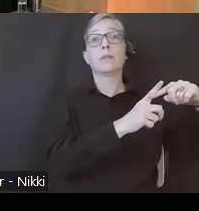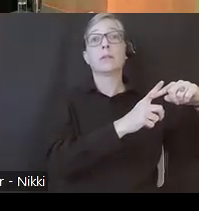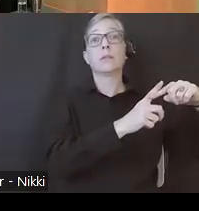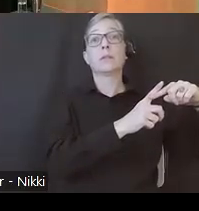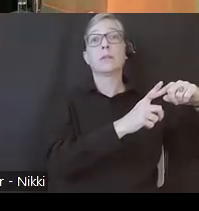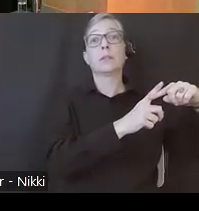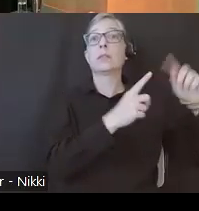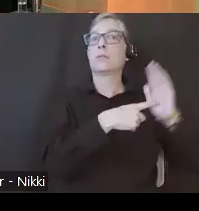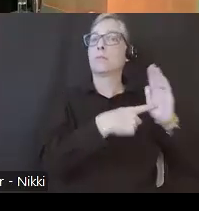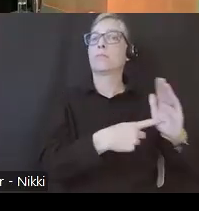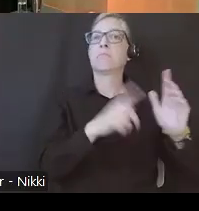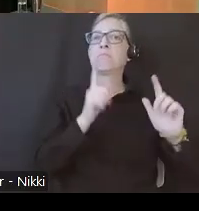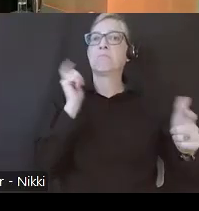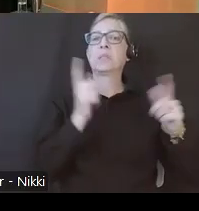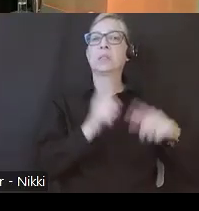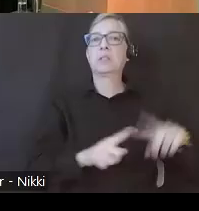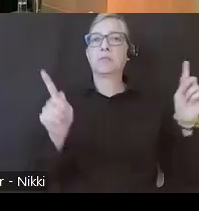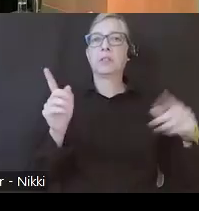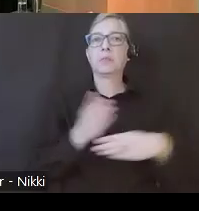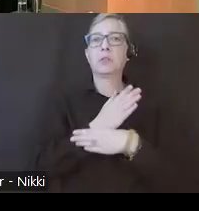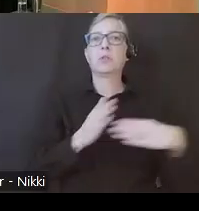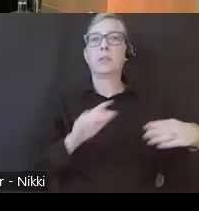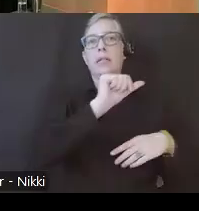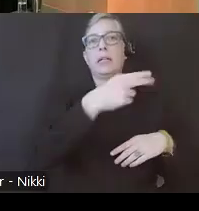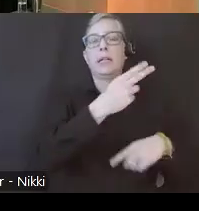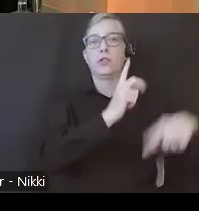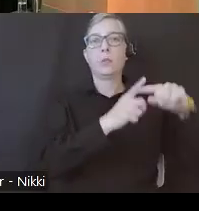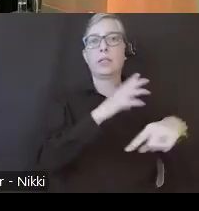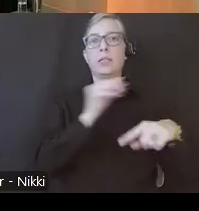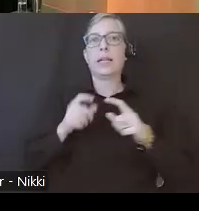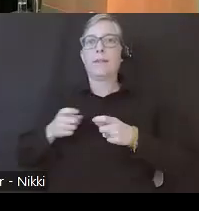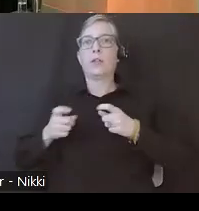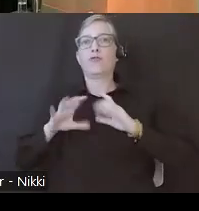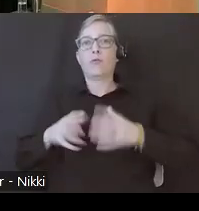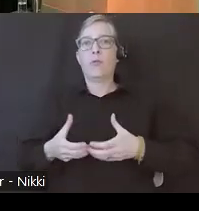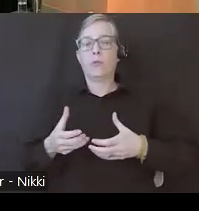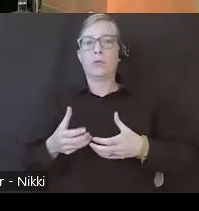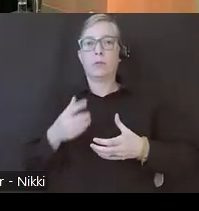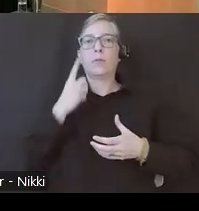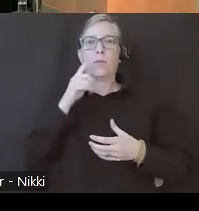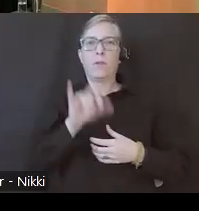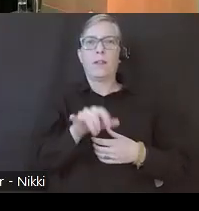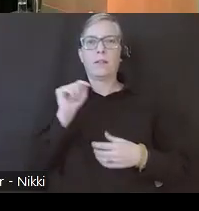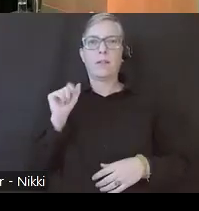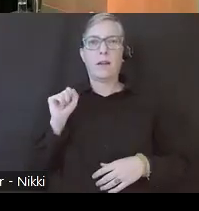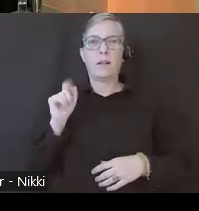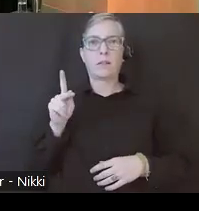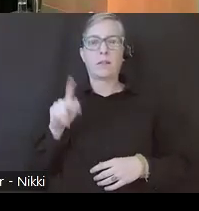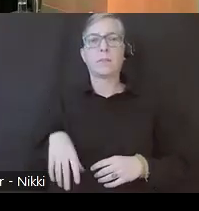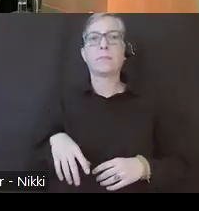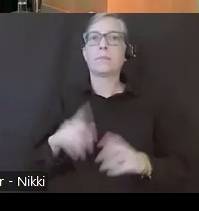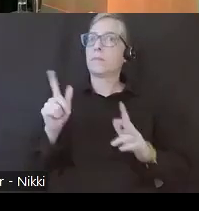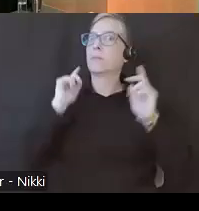was a significant difference between AH plus and controls on the perceptual pop-out, and that is a large